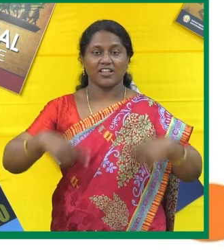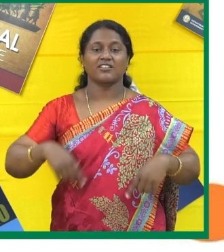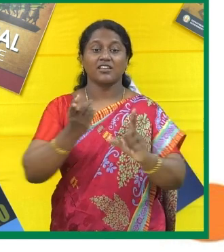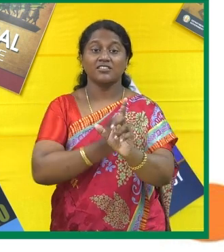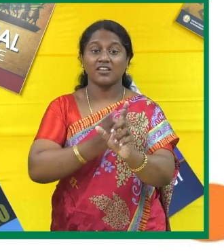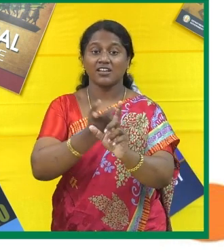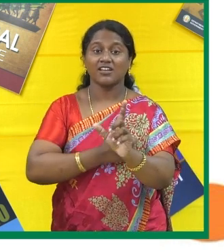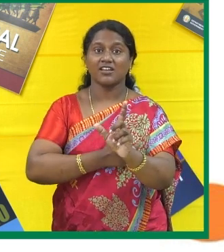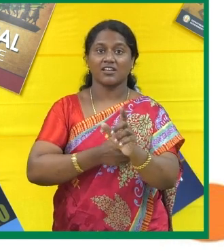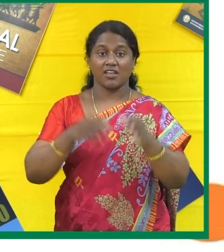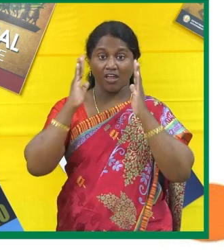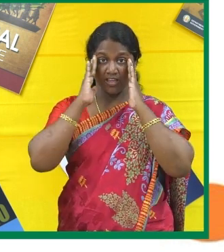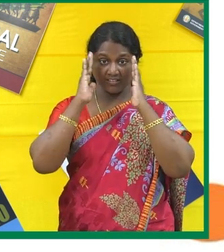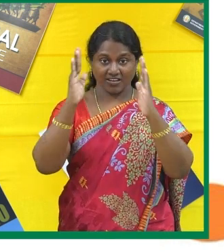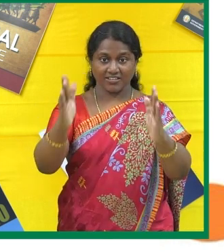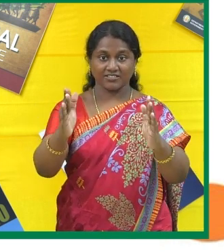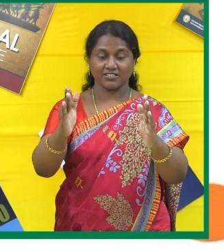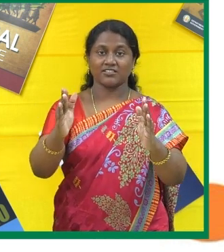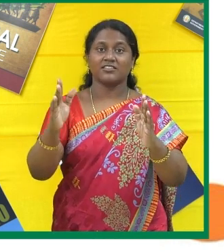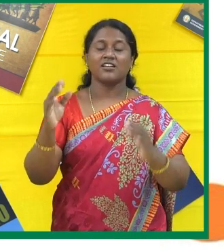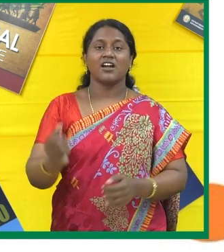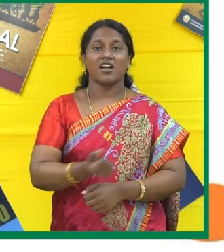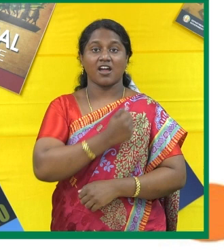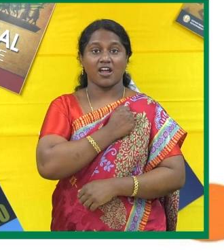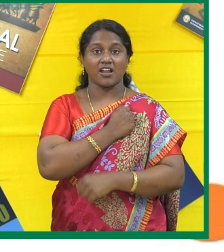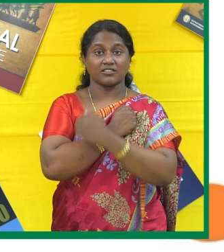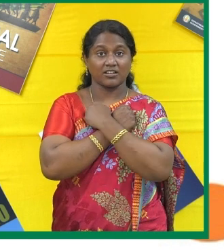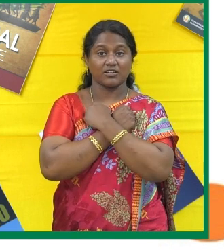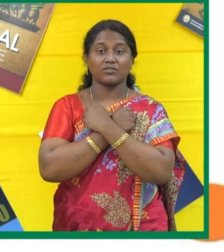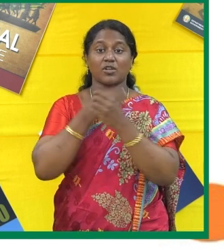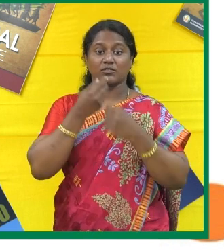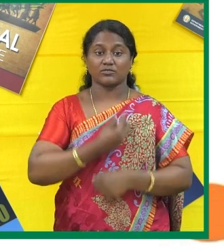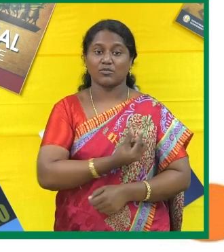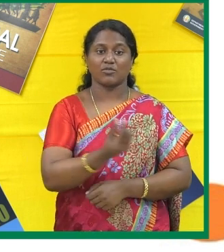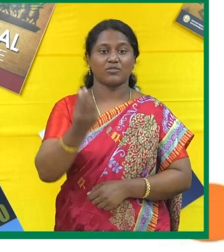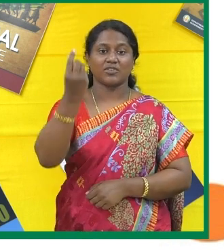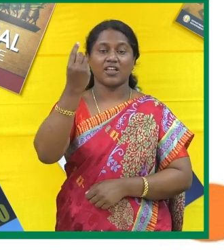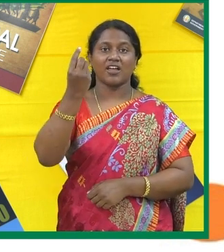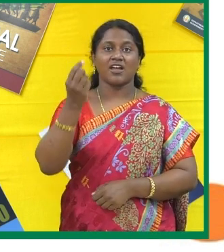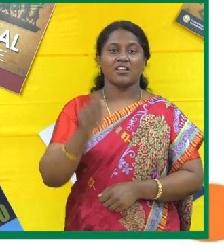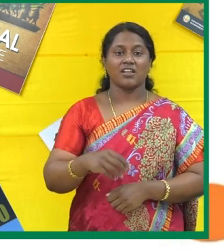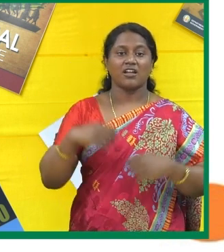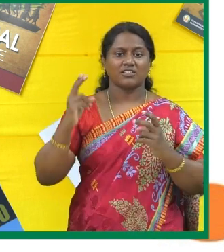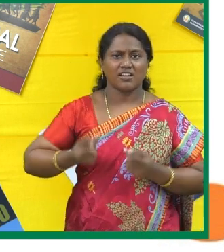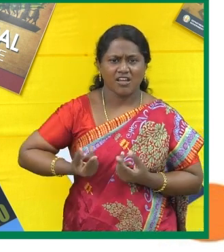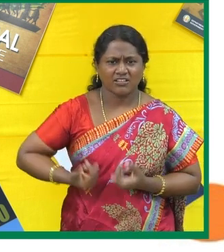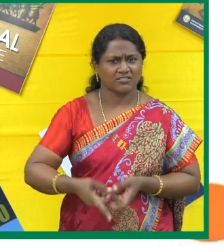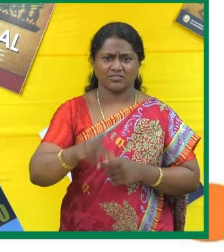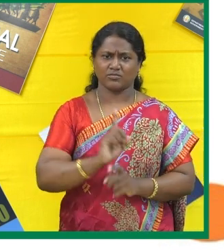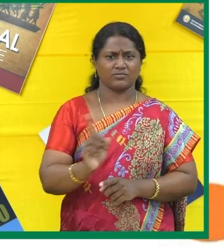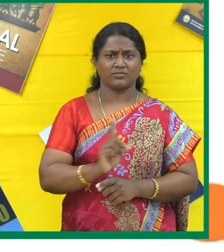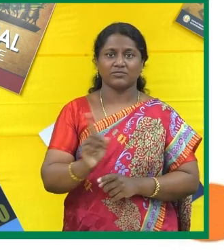year with forward face and unreluctant soul, not